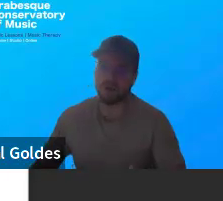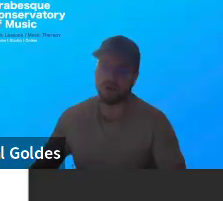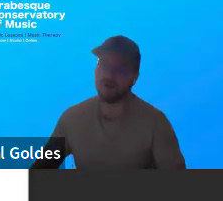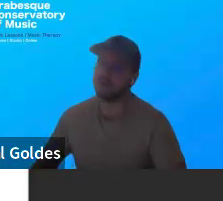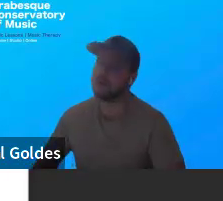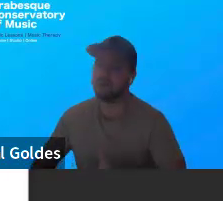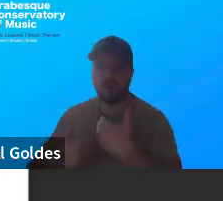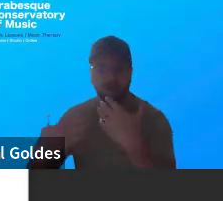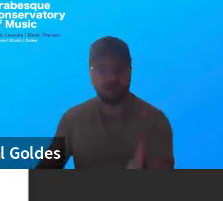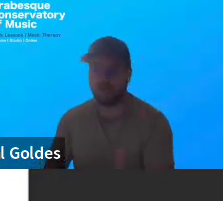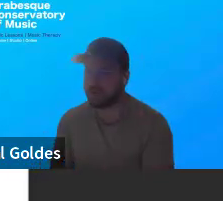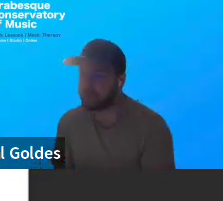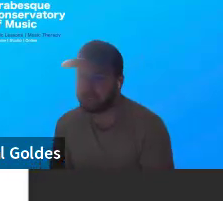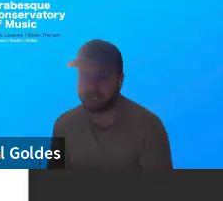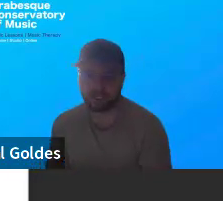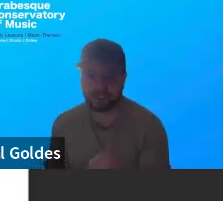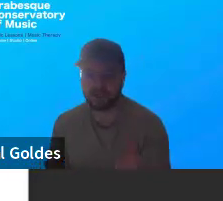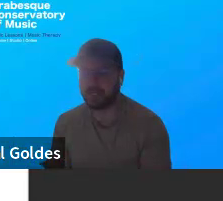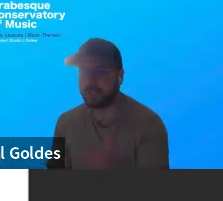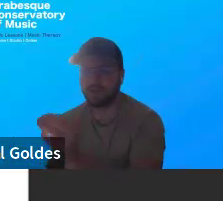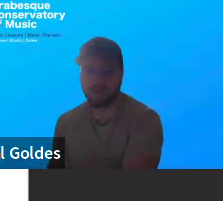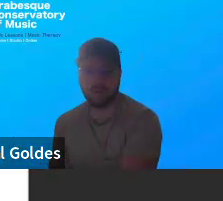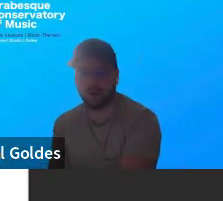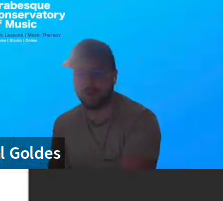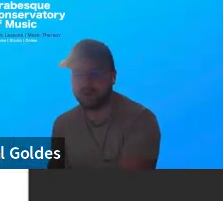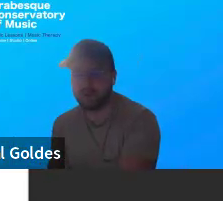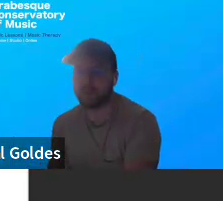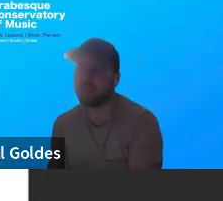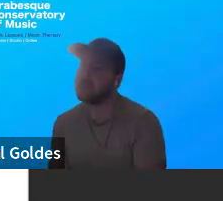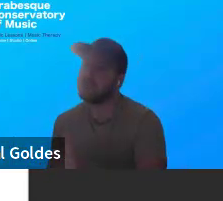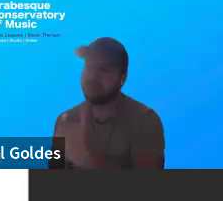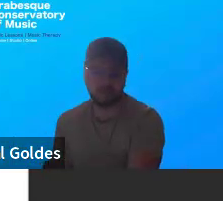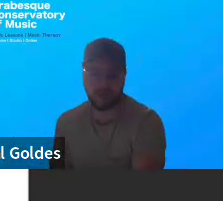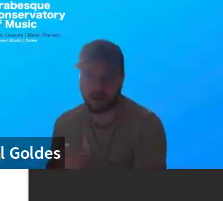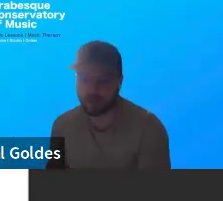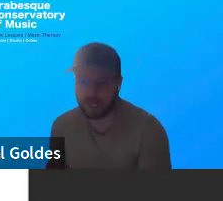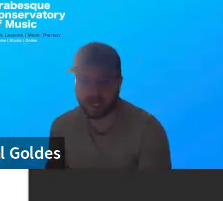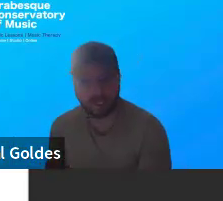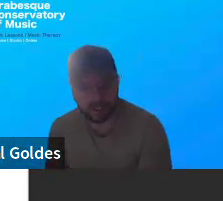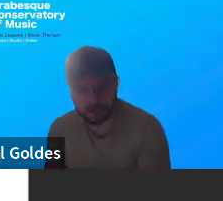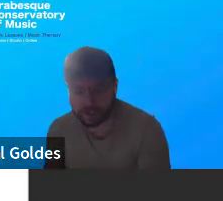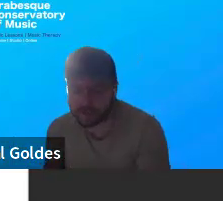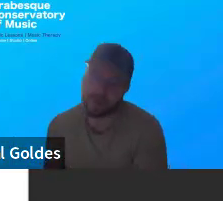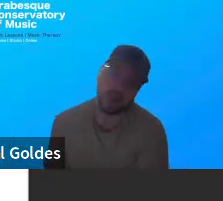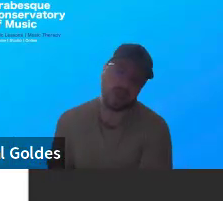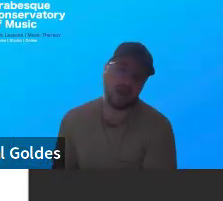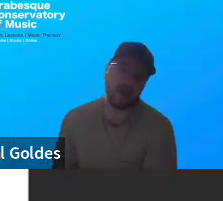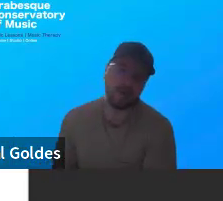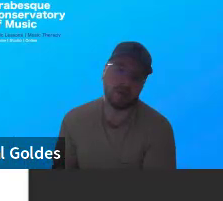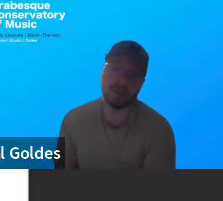piano or guitar, it's going to be just music lessons. So a teacher would come to the home of the family, teach them how to play an